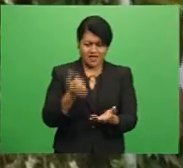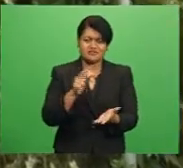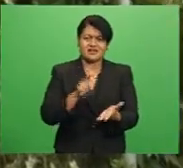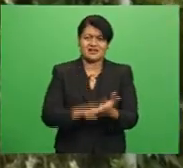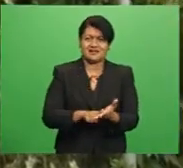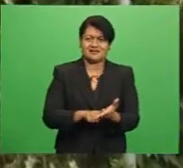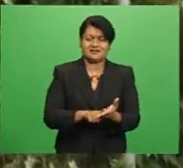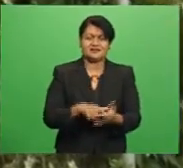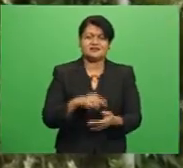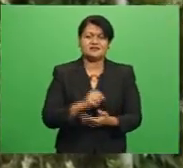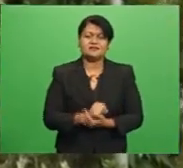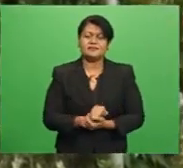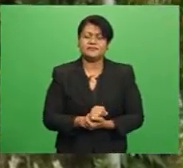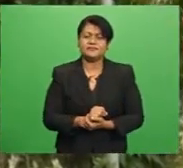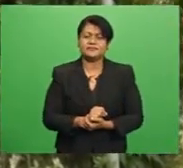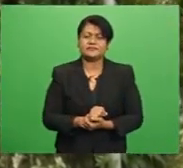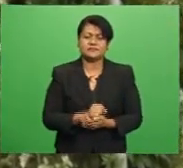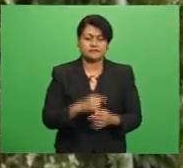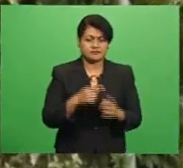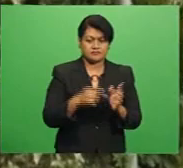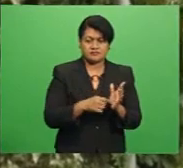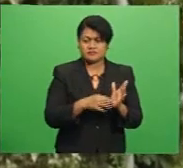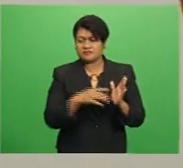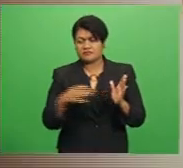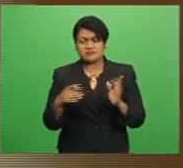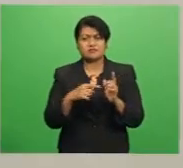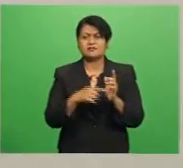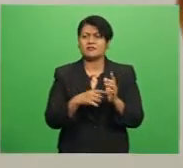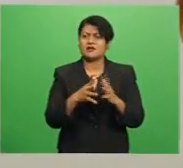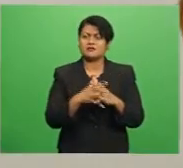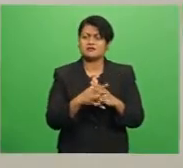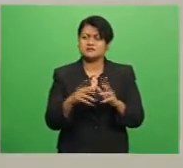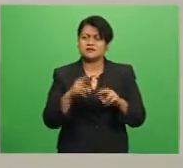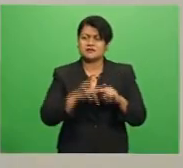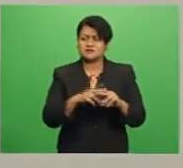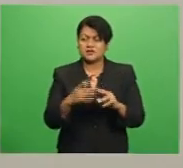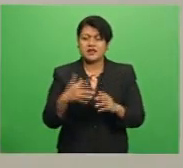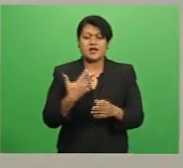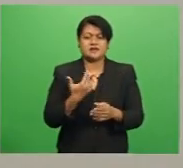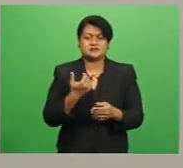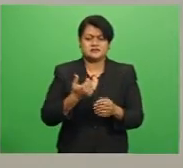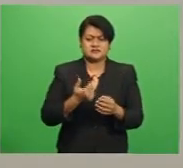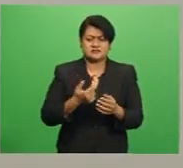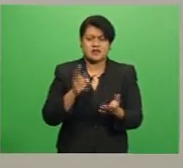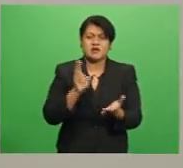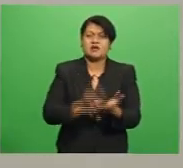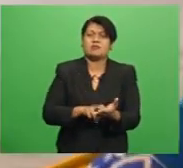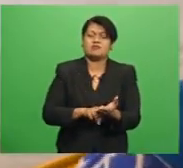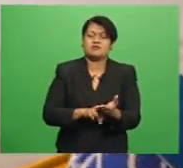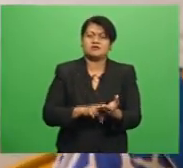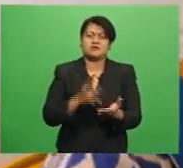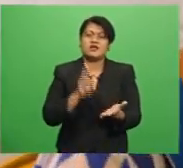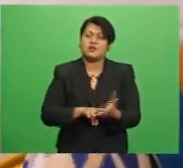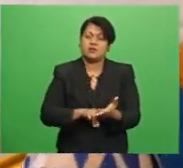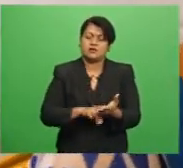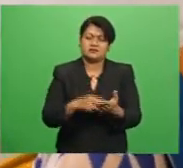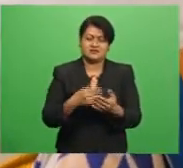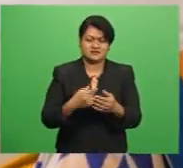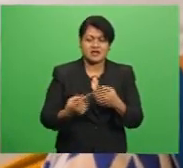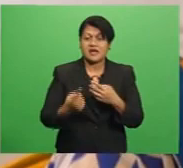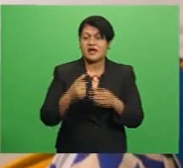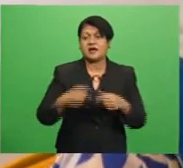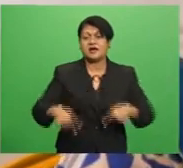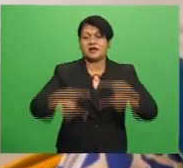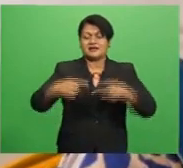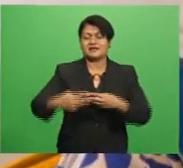Ilaitia Bavandra, Taitusi Rasoki and Felice Matambongi, have filed a legal challenge against Sodelpa's election of party leader, the